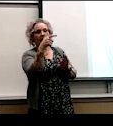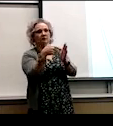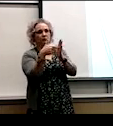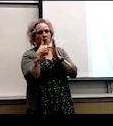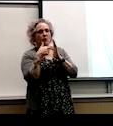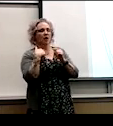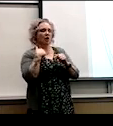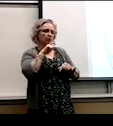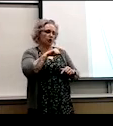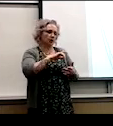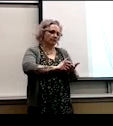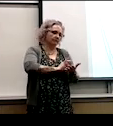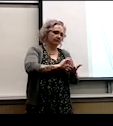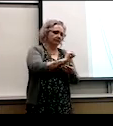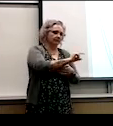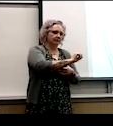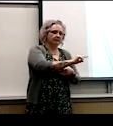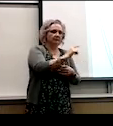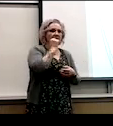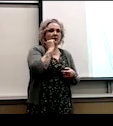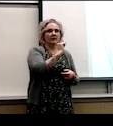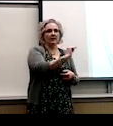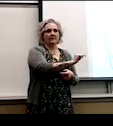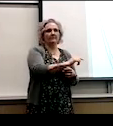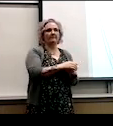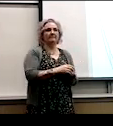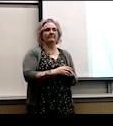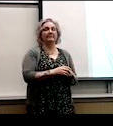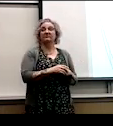subgroup that has a high cholesterol. Yeah. But if they don't,